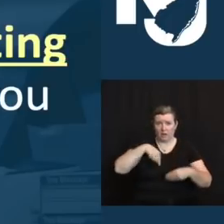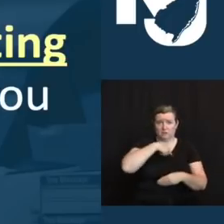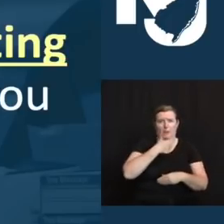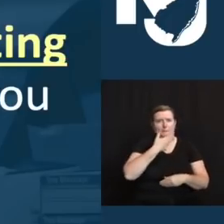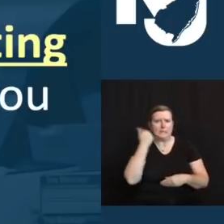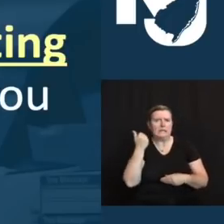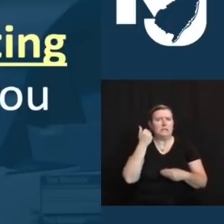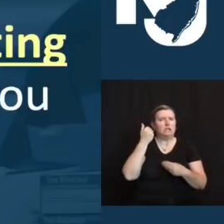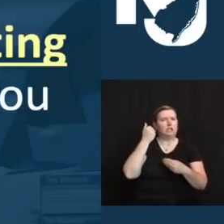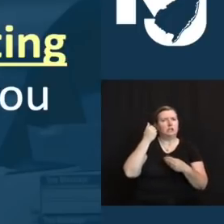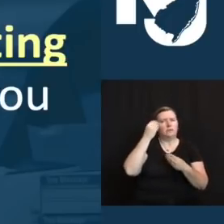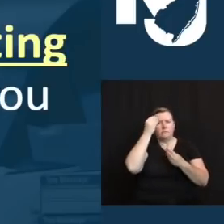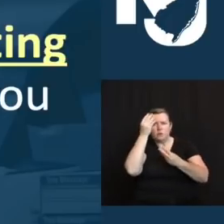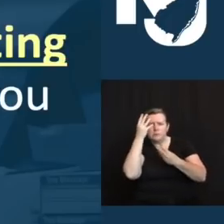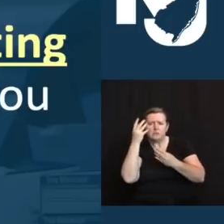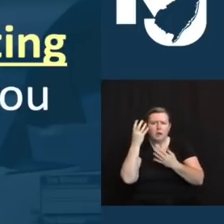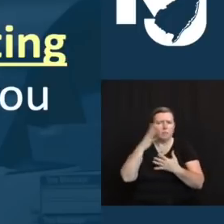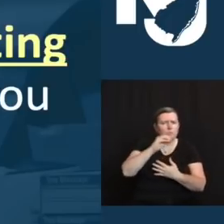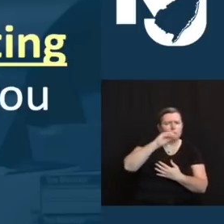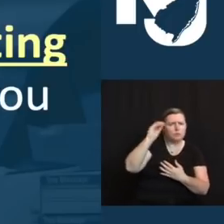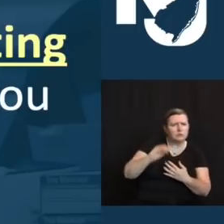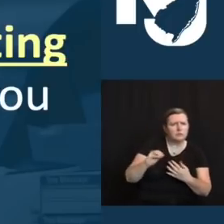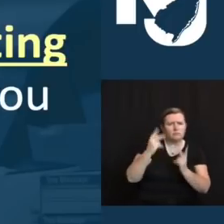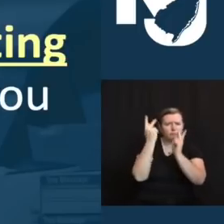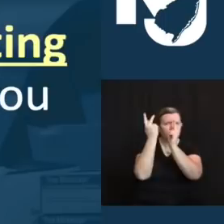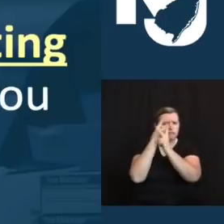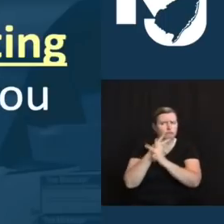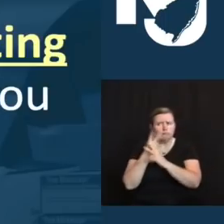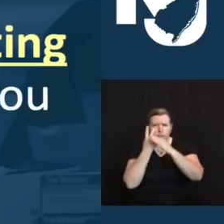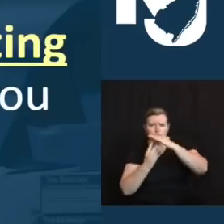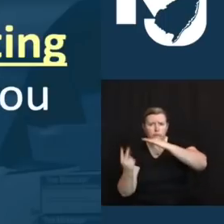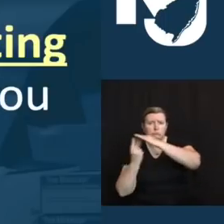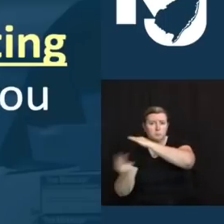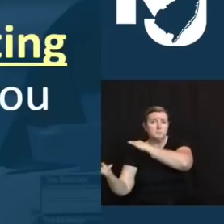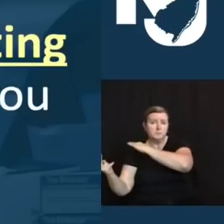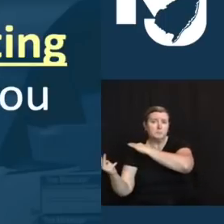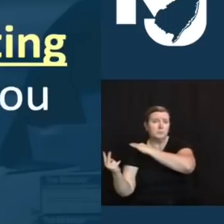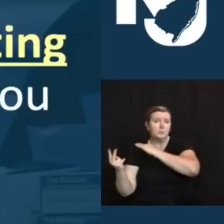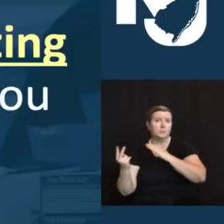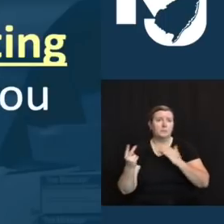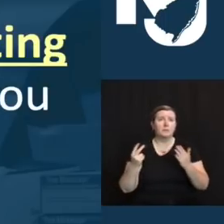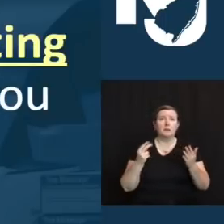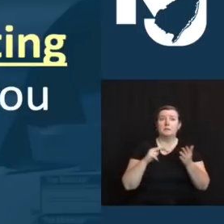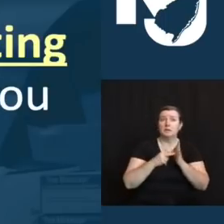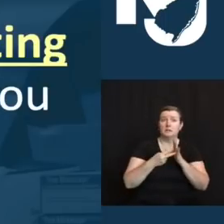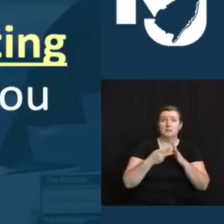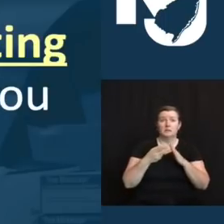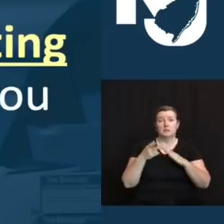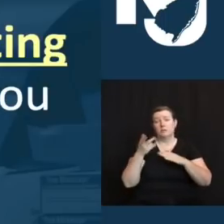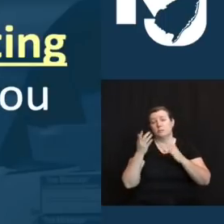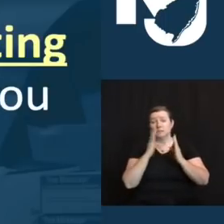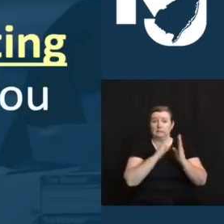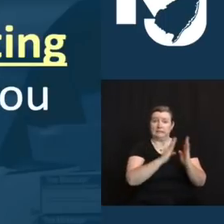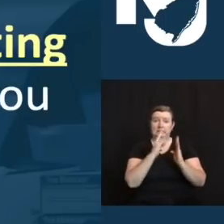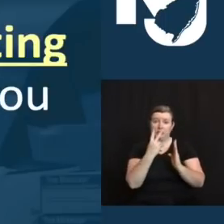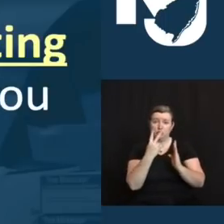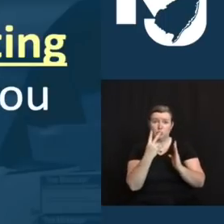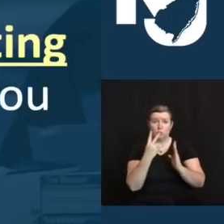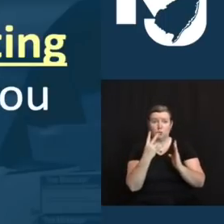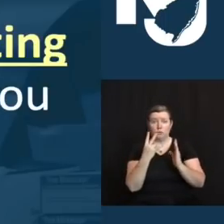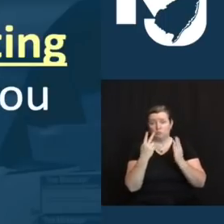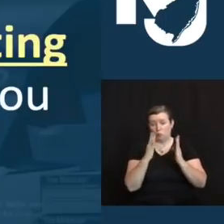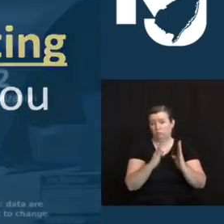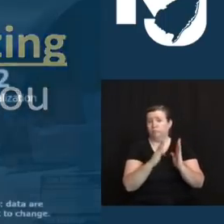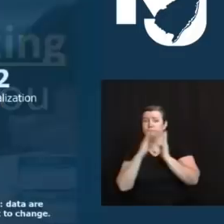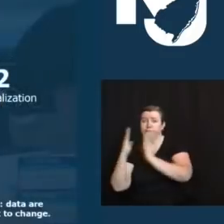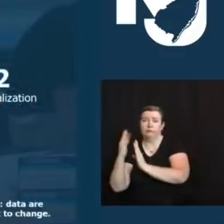can now know when we're comfortable not just passing through stage 2, but beginning in stage 3 of our recovery.